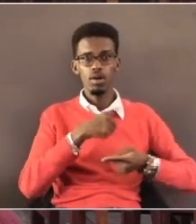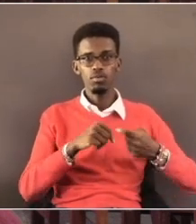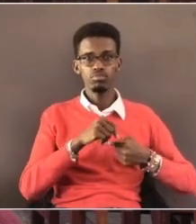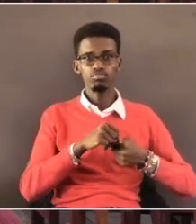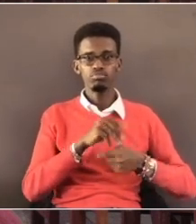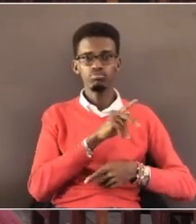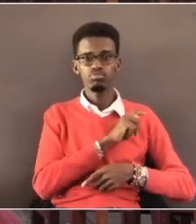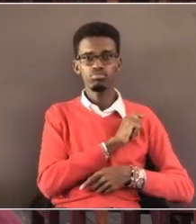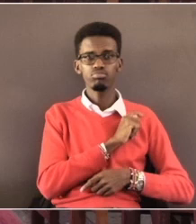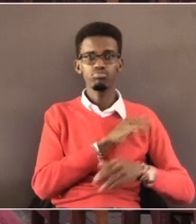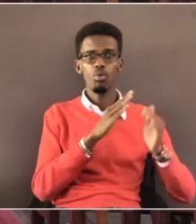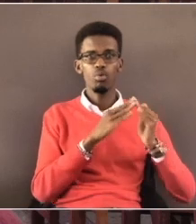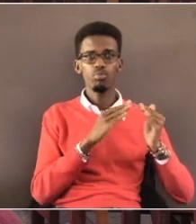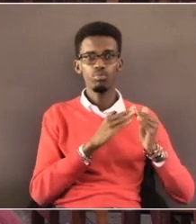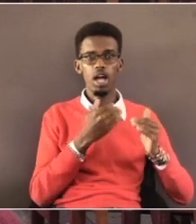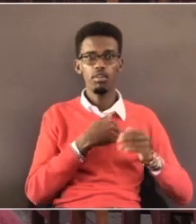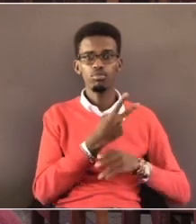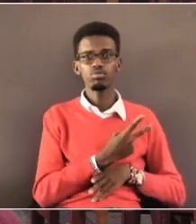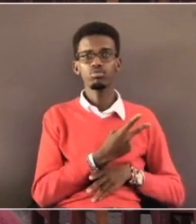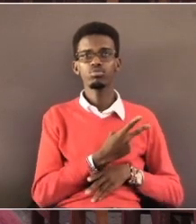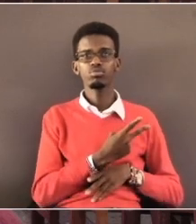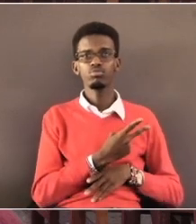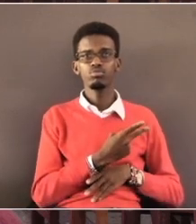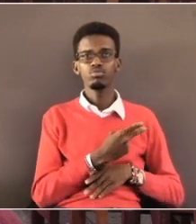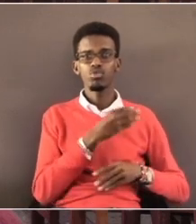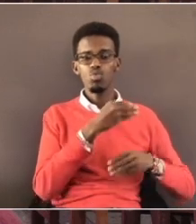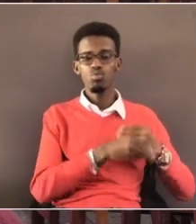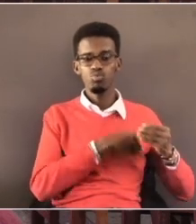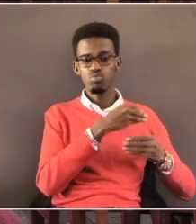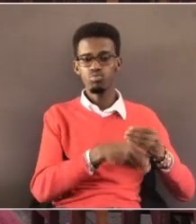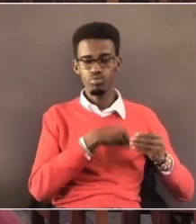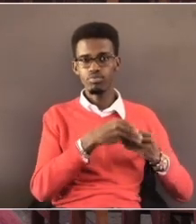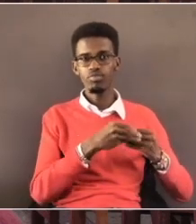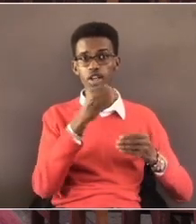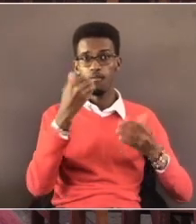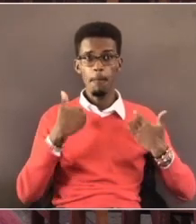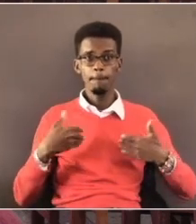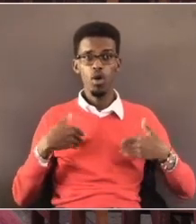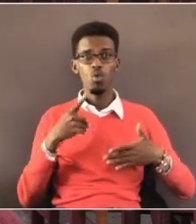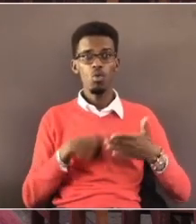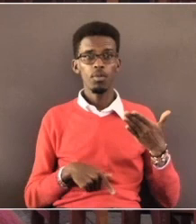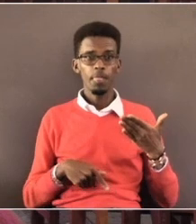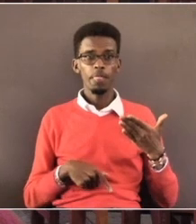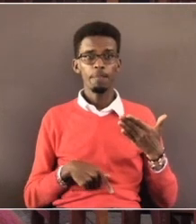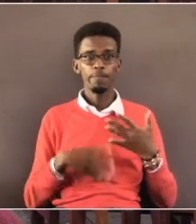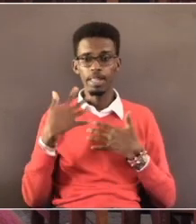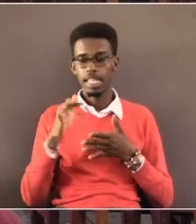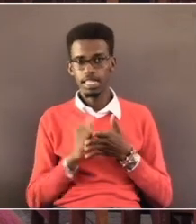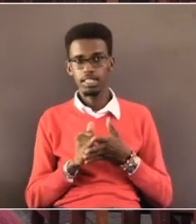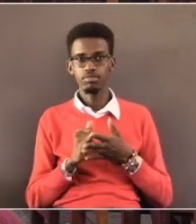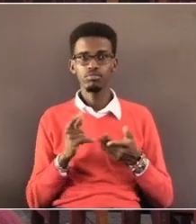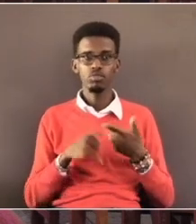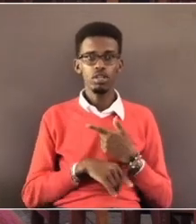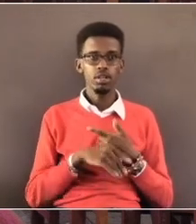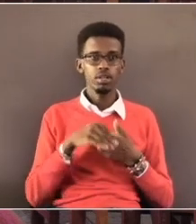roll, get 2 rolls of tissue. Why is that? If it is about things that, about the